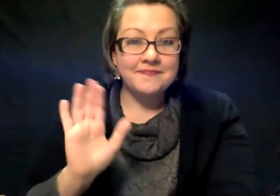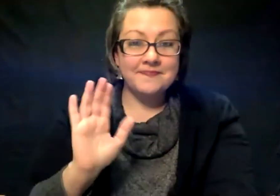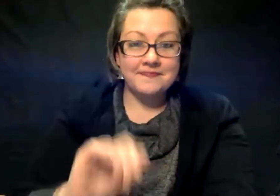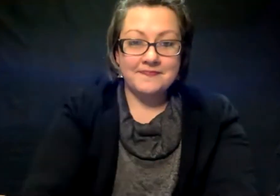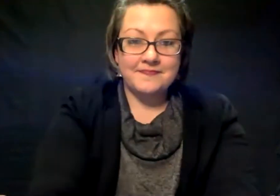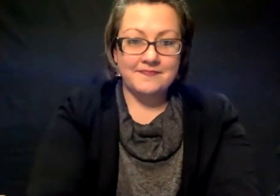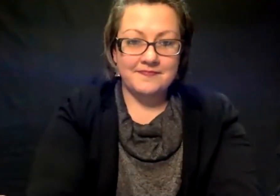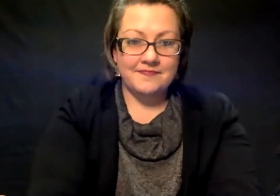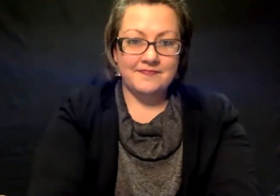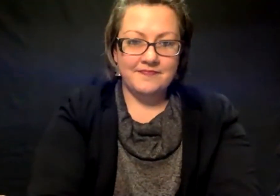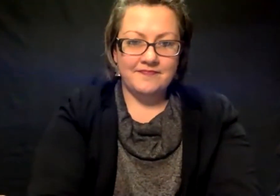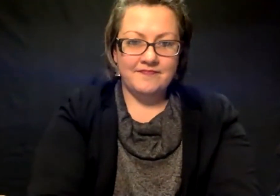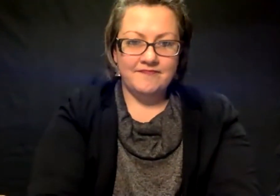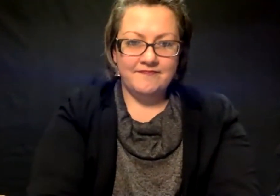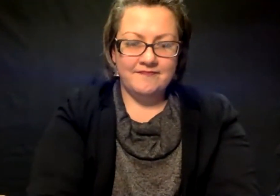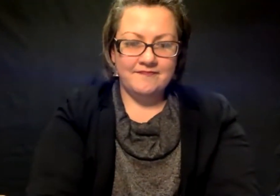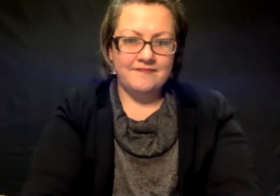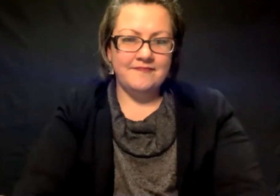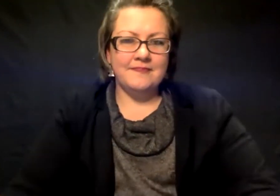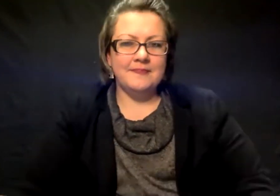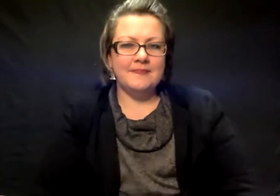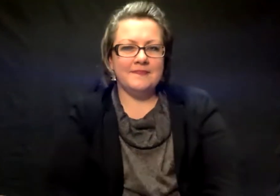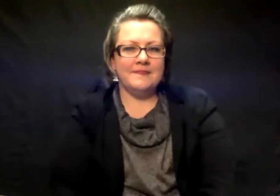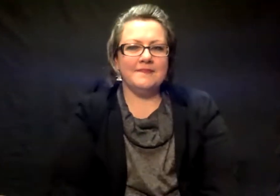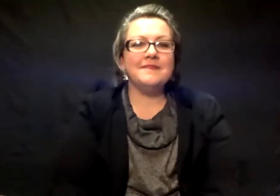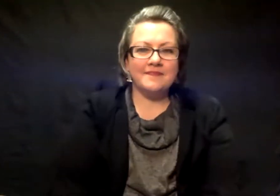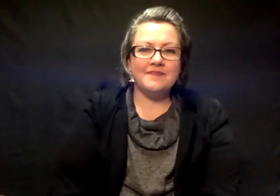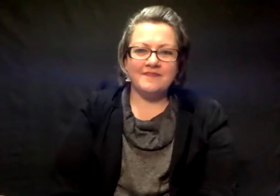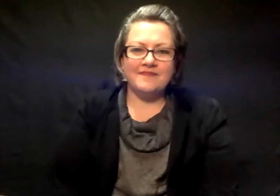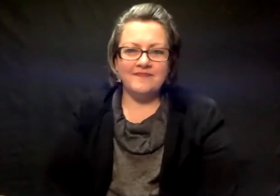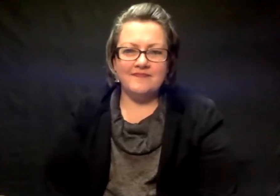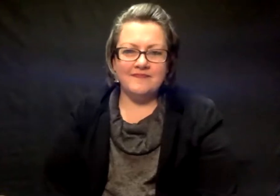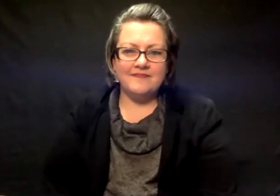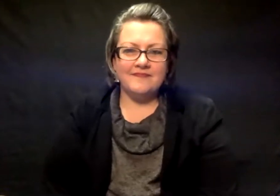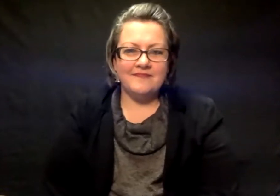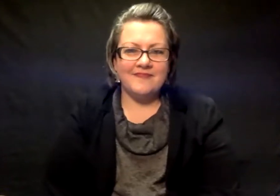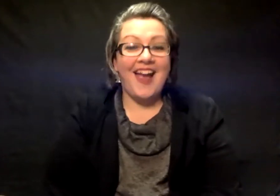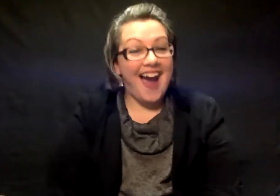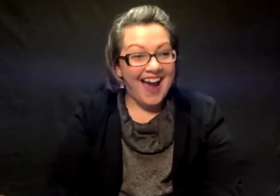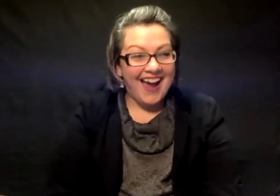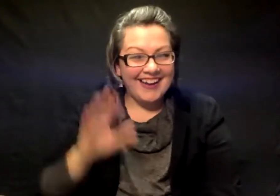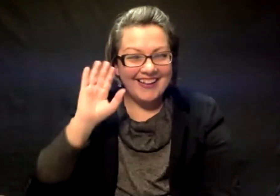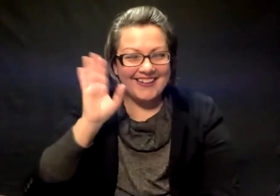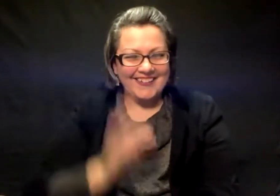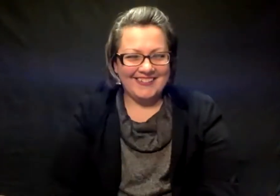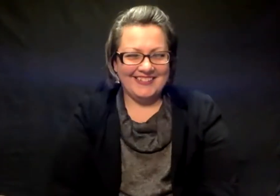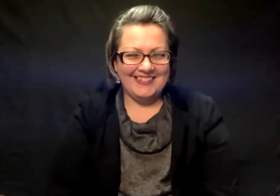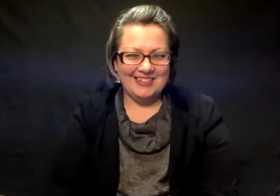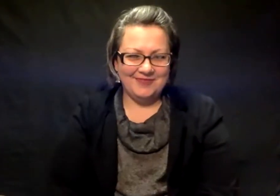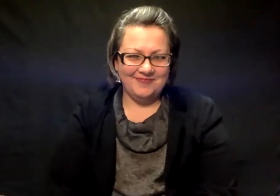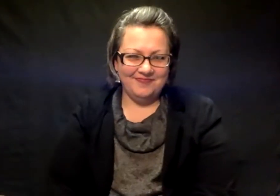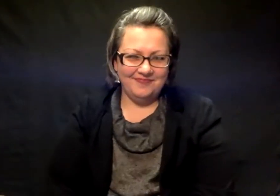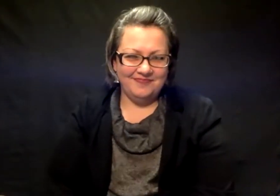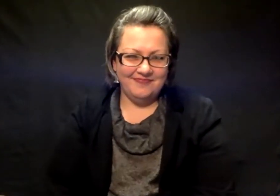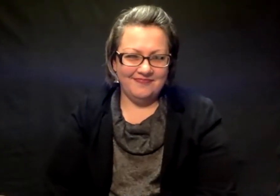Okay, Vanessa, I have a question from an LSD staff, Misty Flowers,